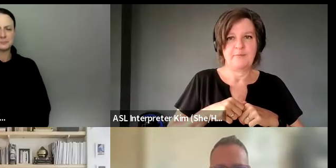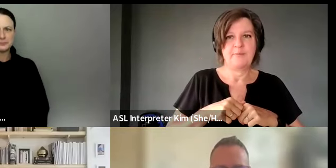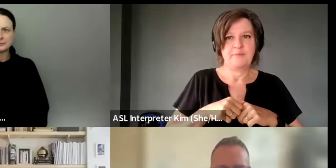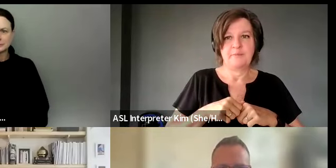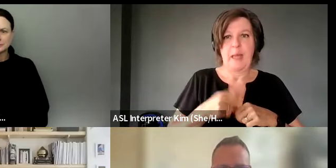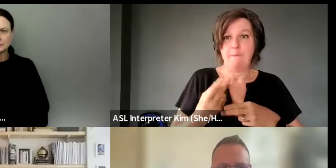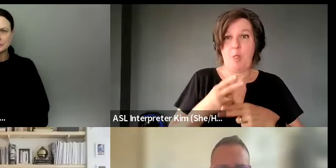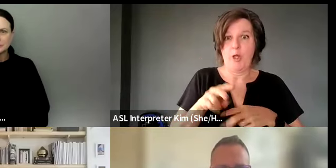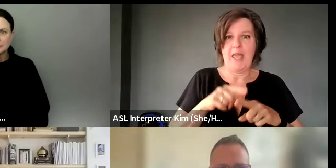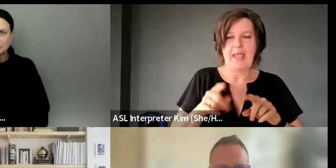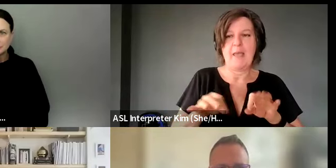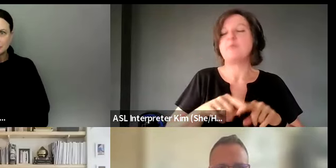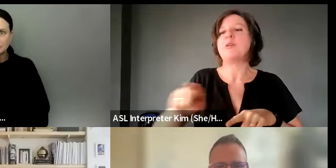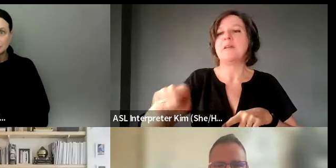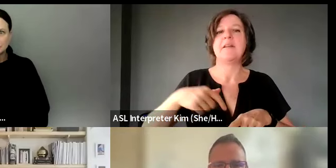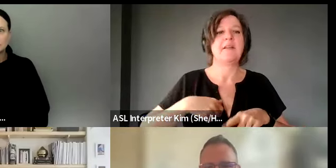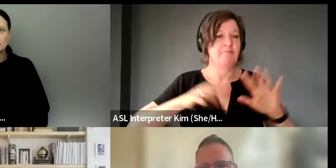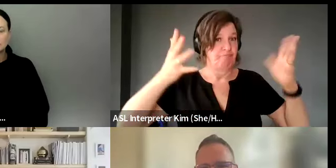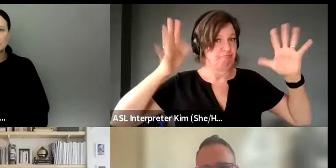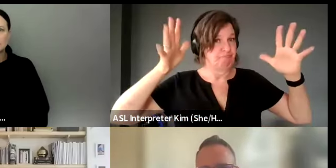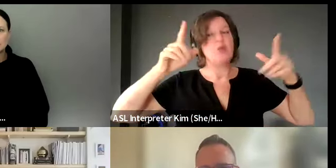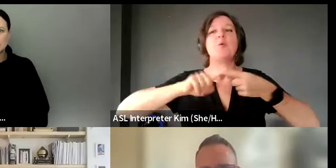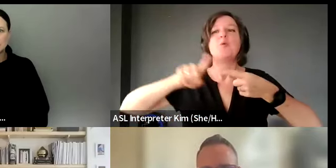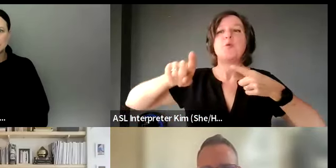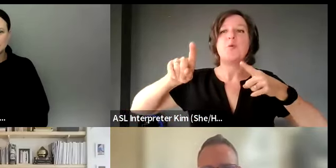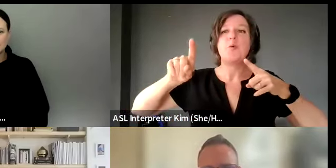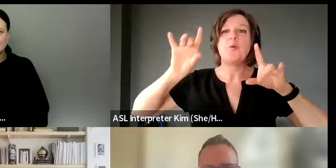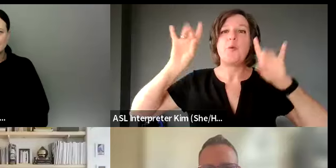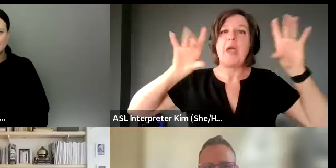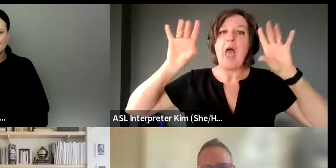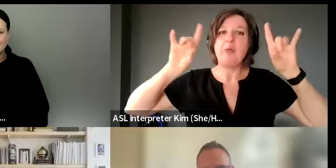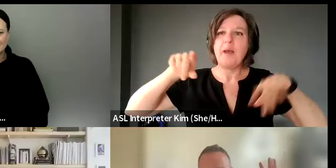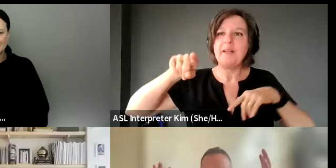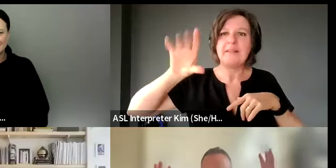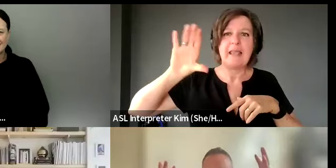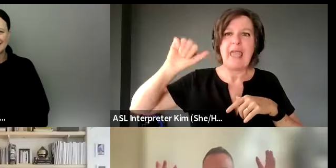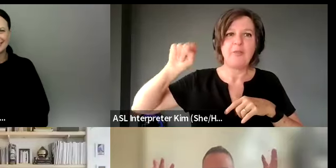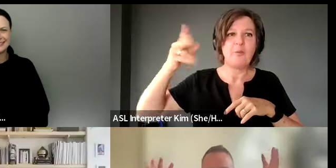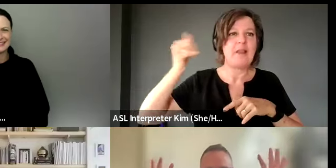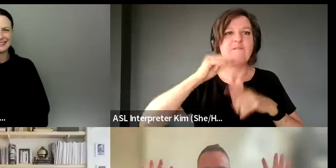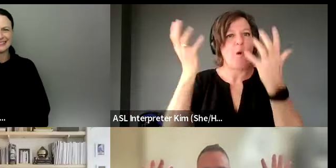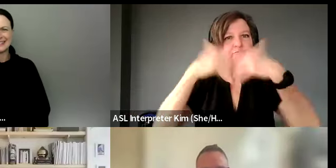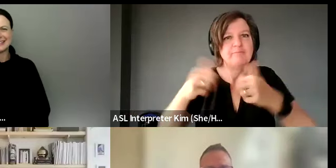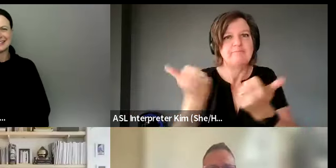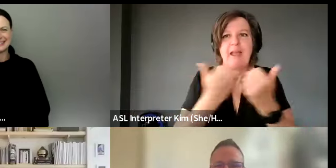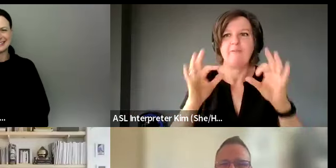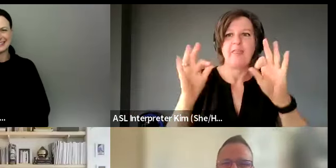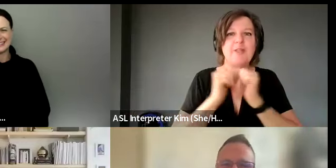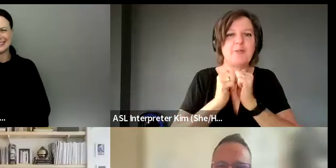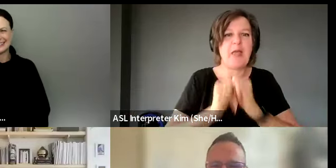And yes, and a round of applause to Catherine for putting this all together. Thank you.